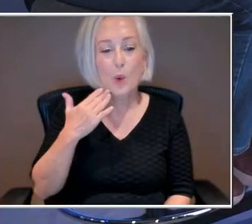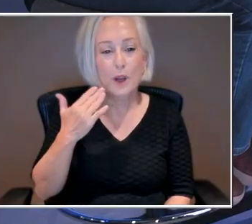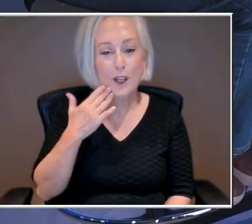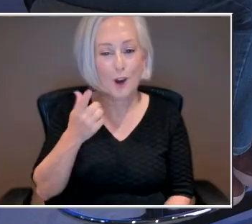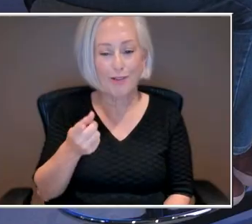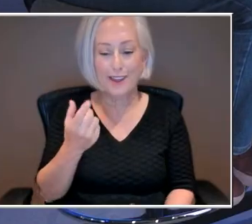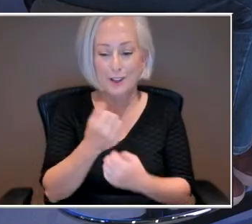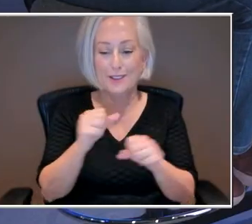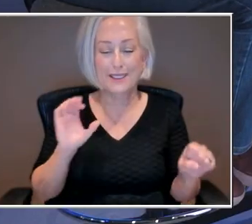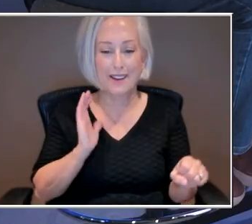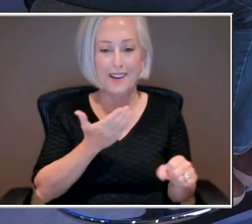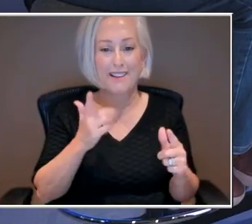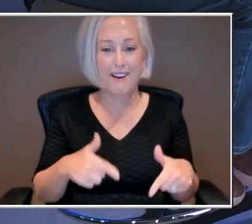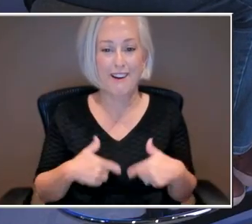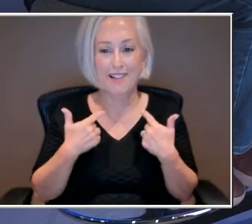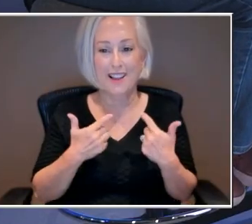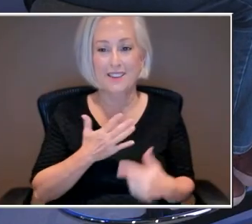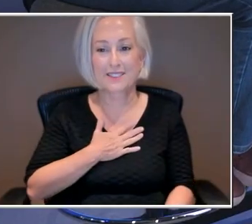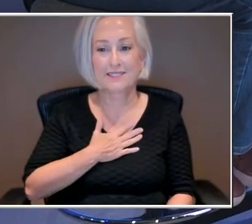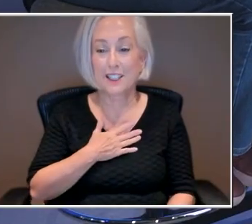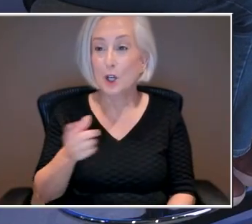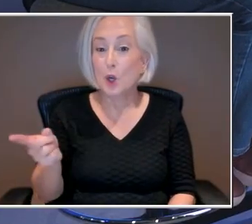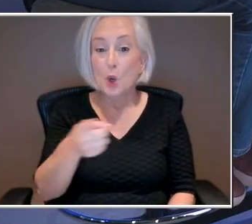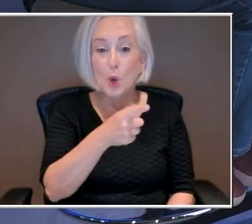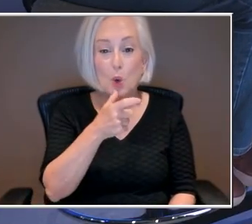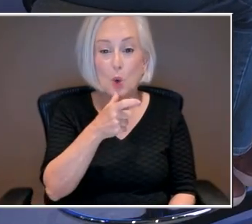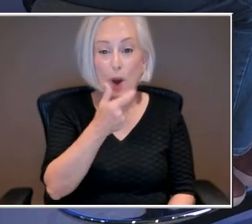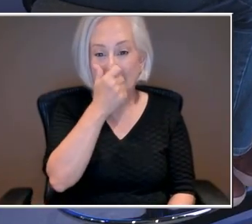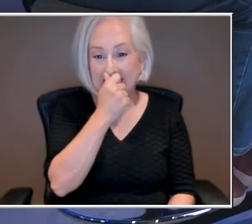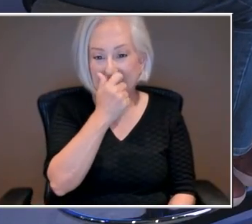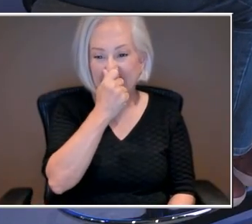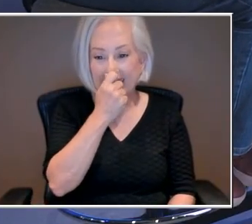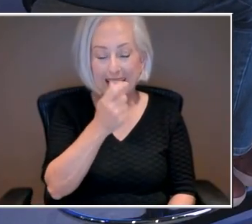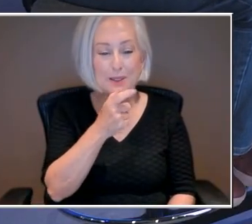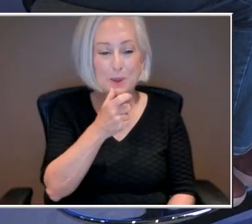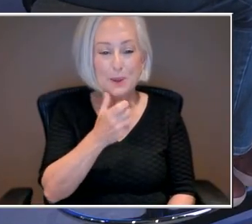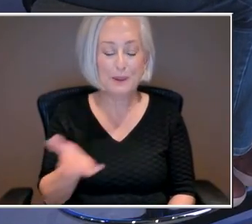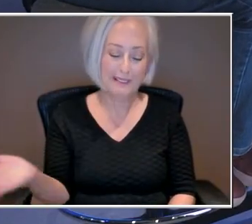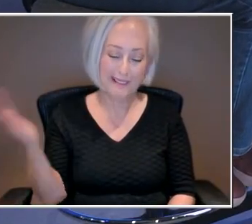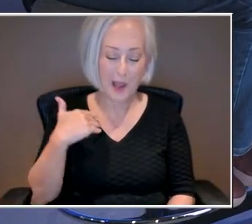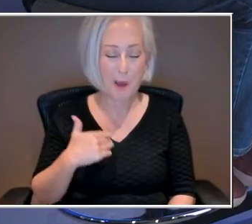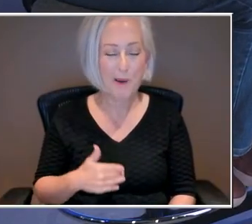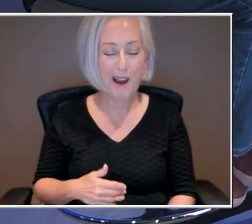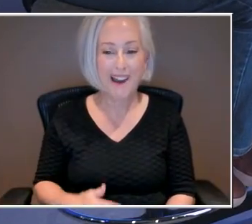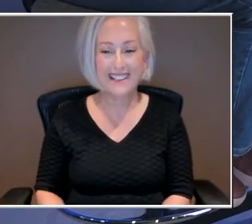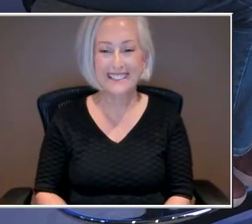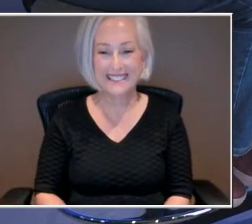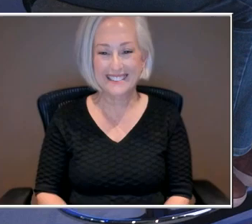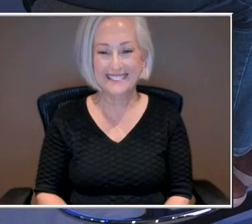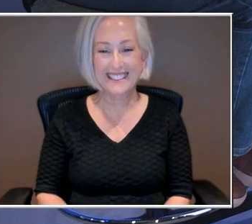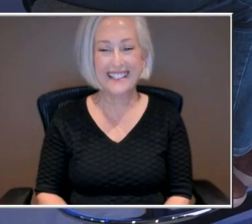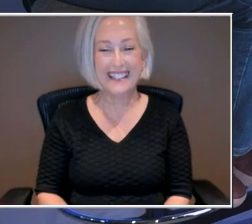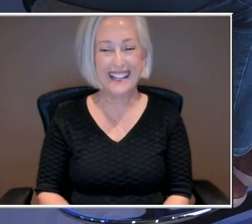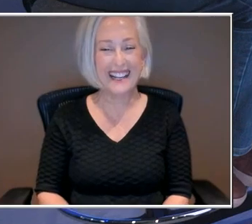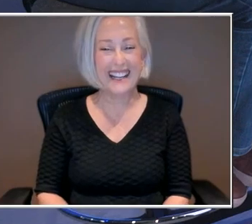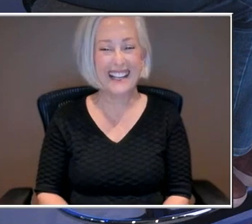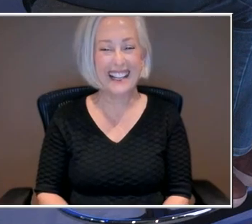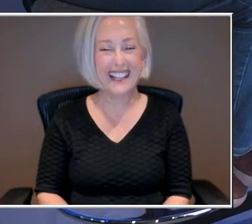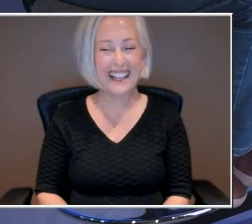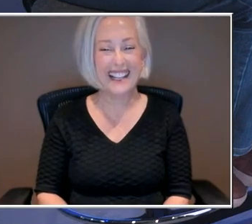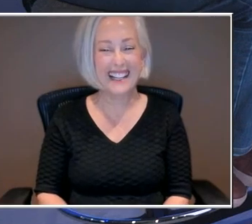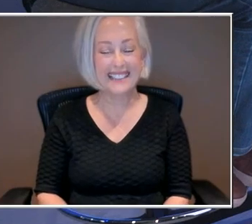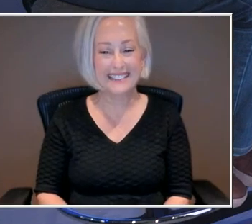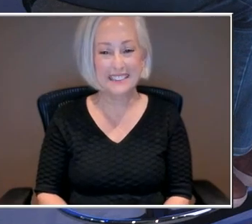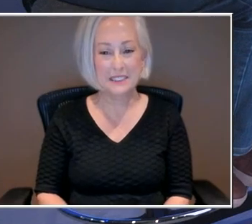Yeah. know, it's Are you bringing Kleenex? Yeah, Anthony, come in. Oh, come on in, Anthony. Yep. when I Thanks, got my Anthony. wedding There you photos go. back from the photographer,